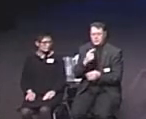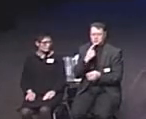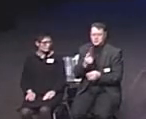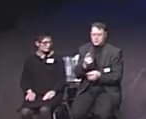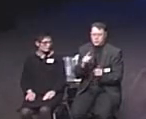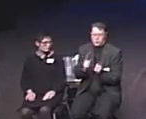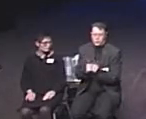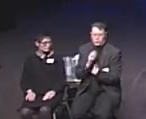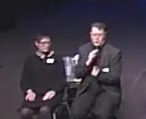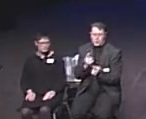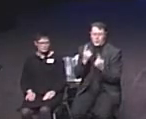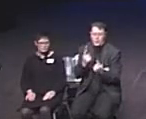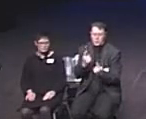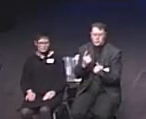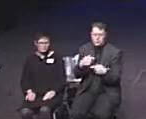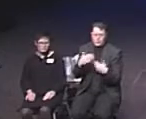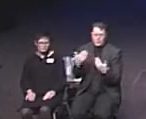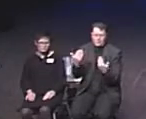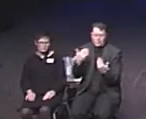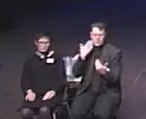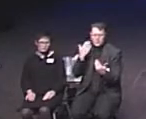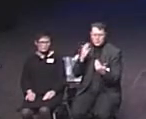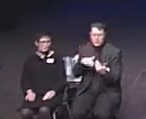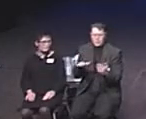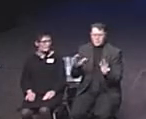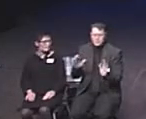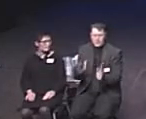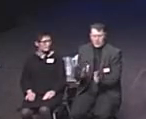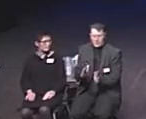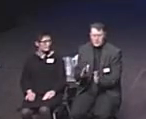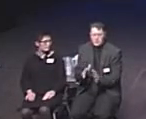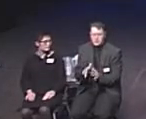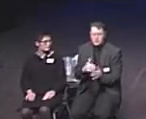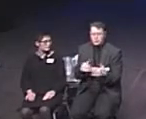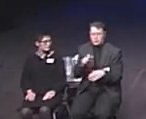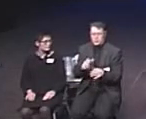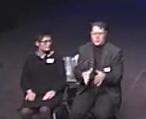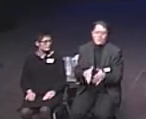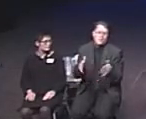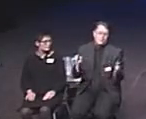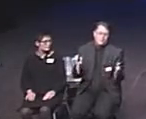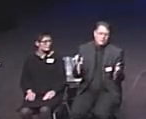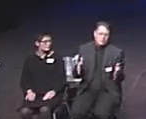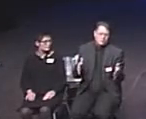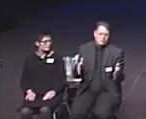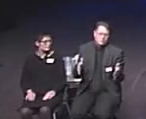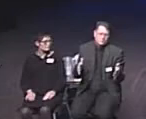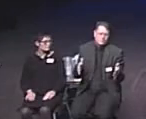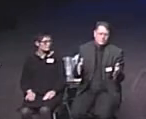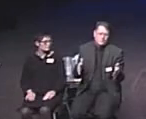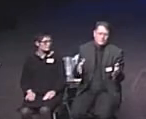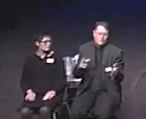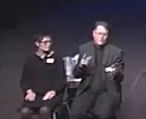briefly about the special days where we have less children and more staff to take, to really